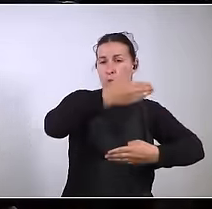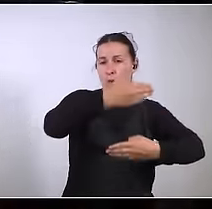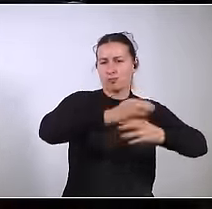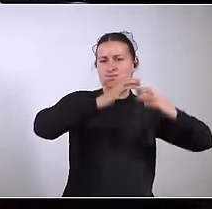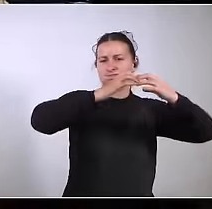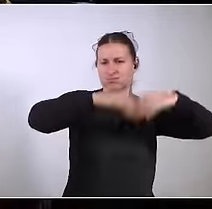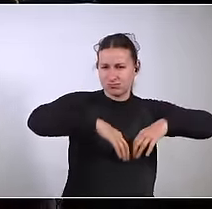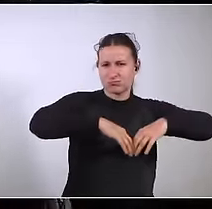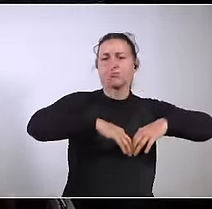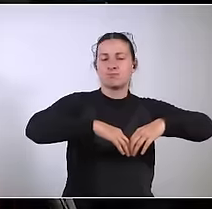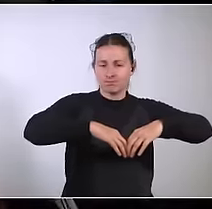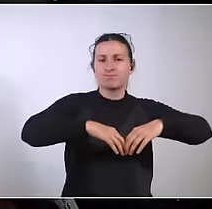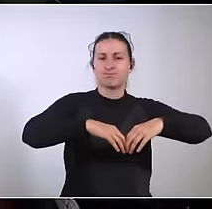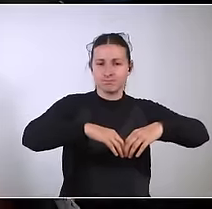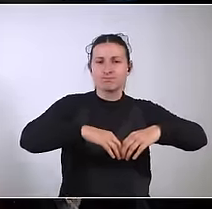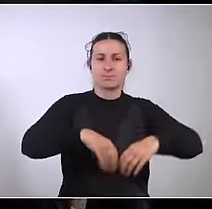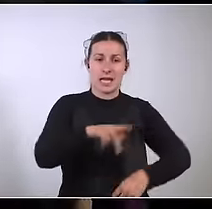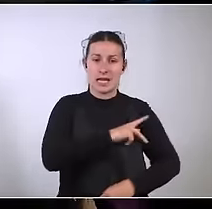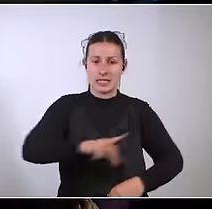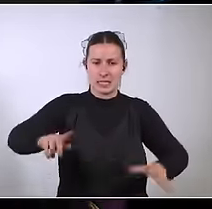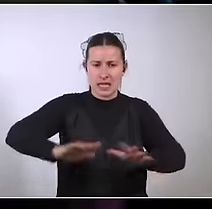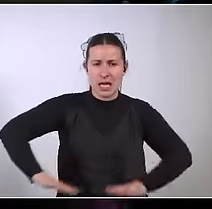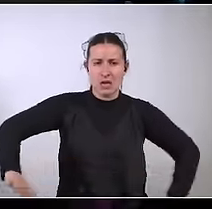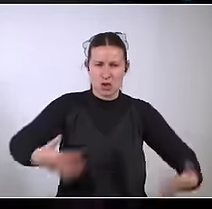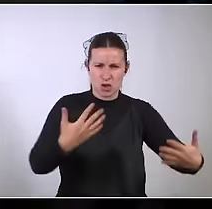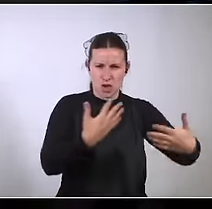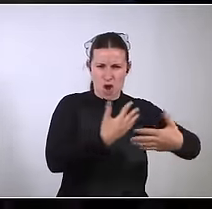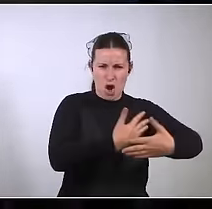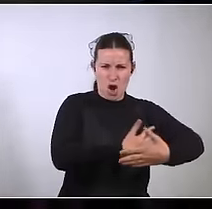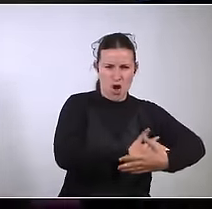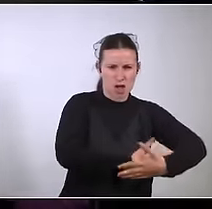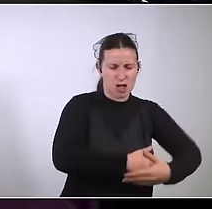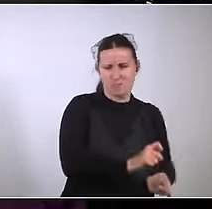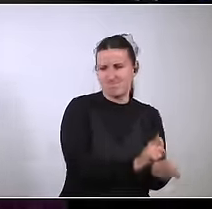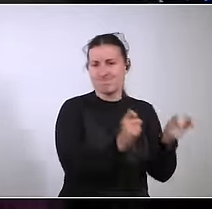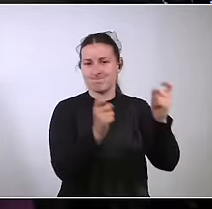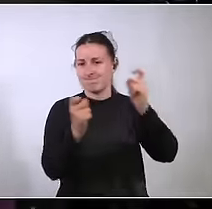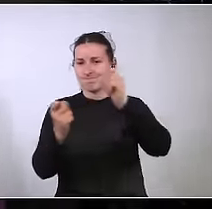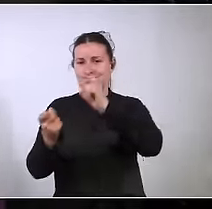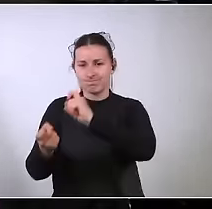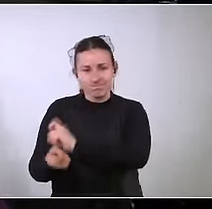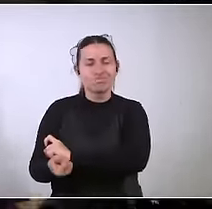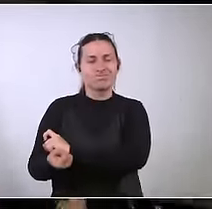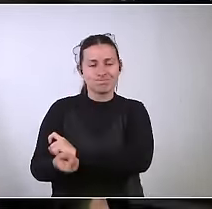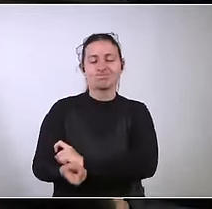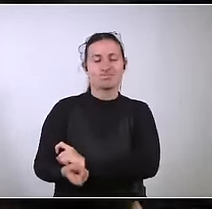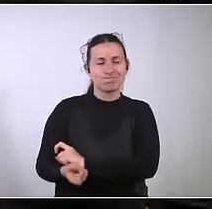down. The kingdom of darkness is being overturned.